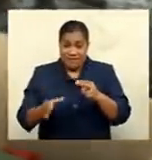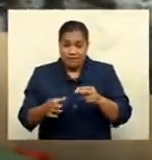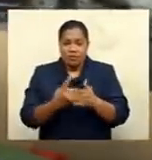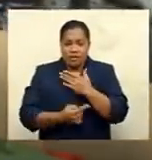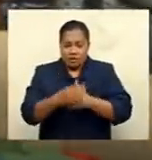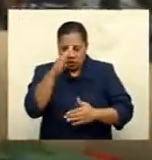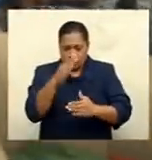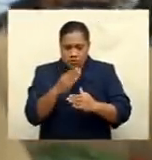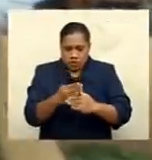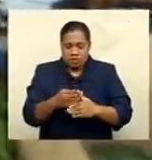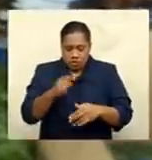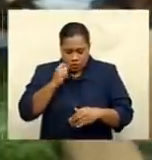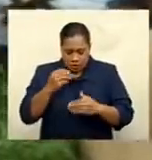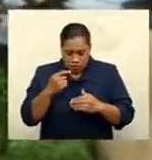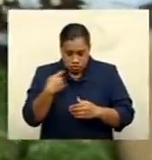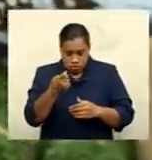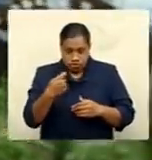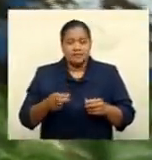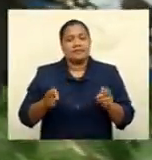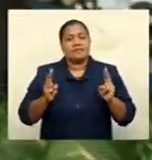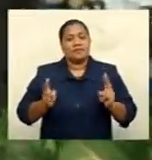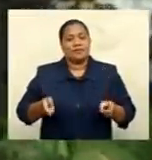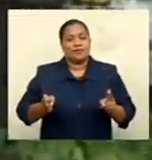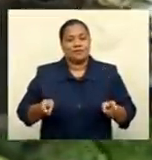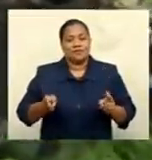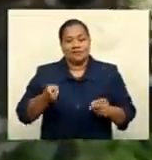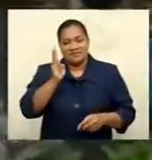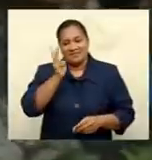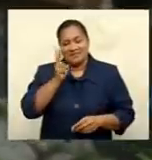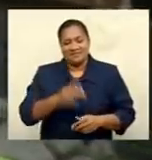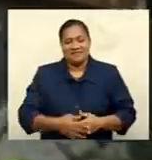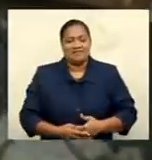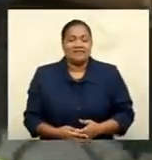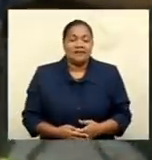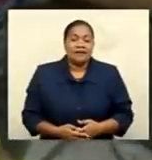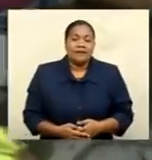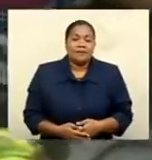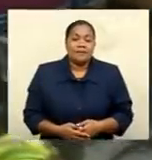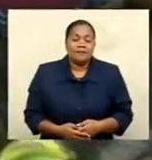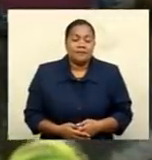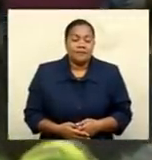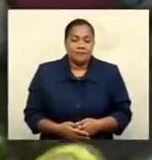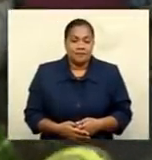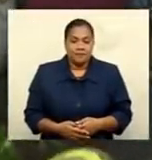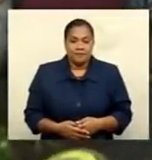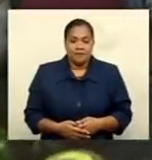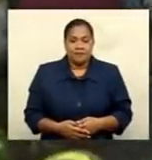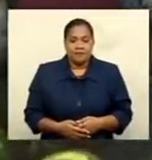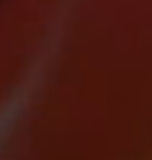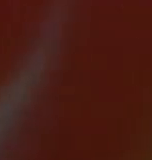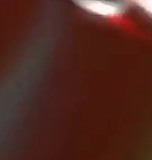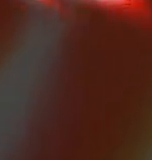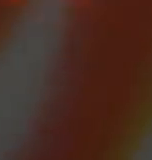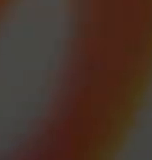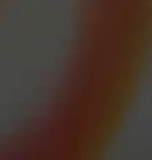of normalcy before the festive season begins. Jose Yananunga, FBC